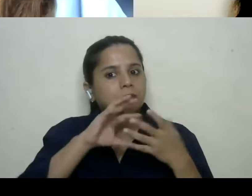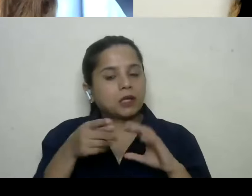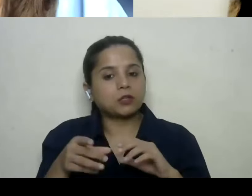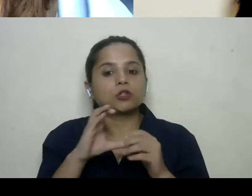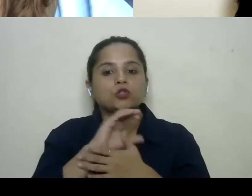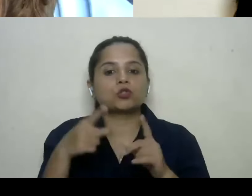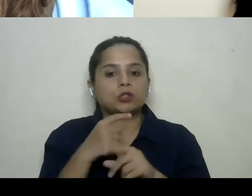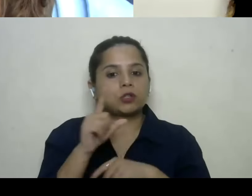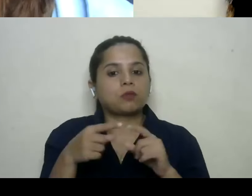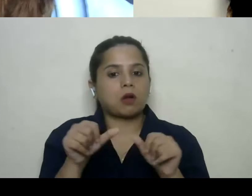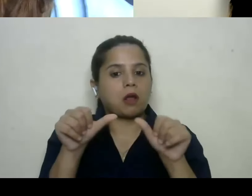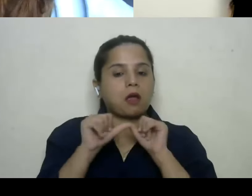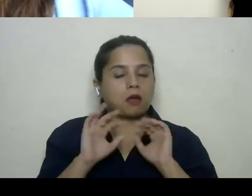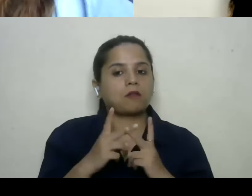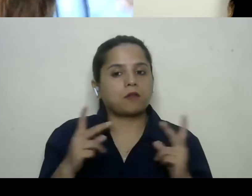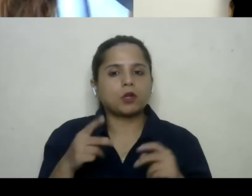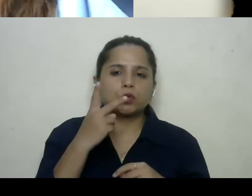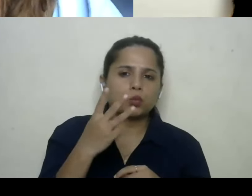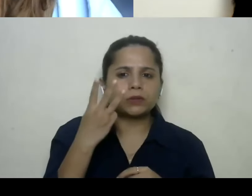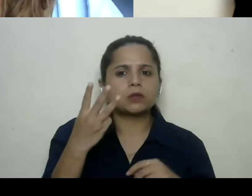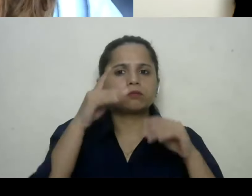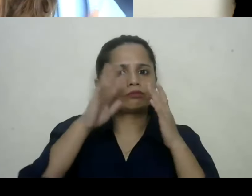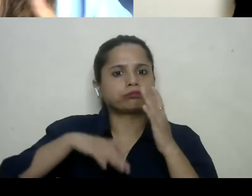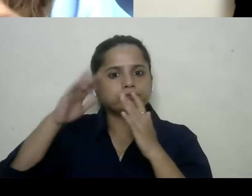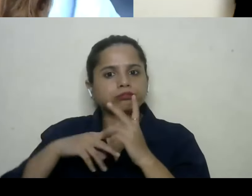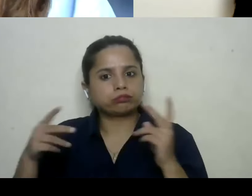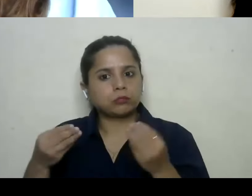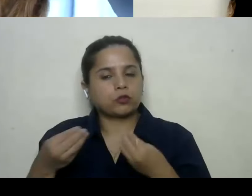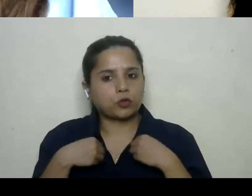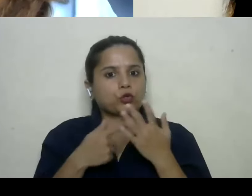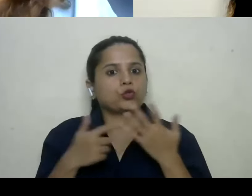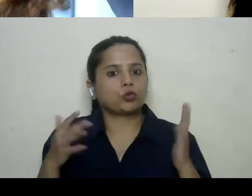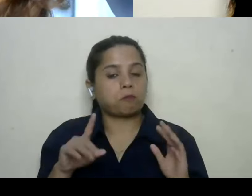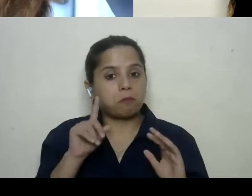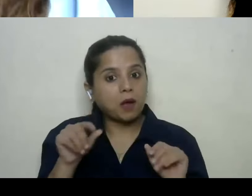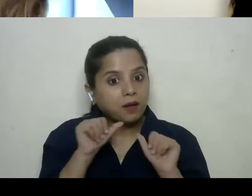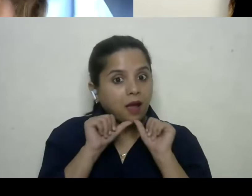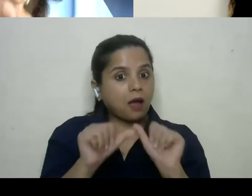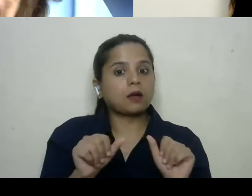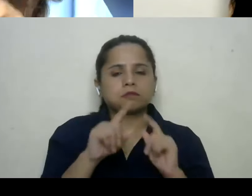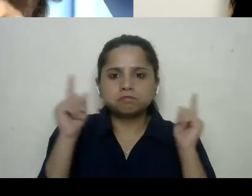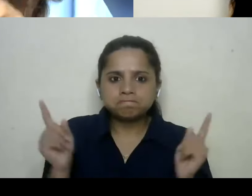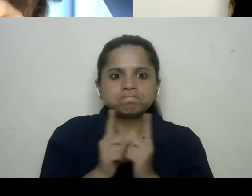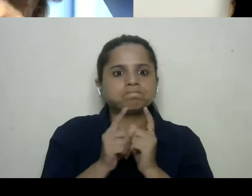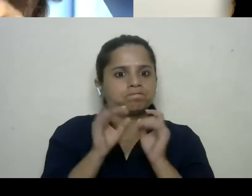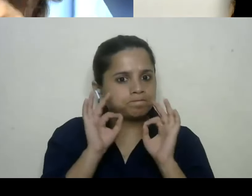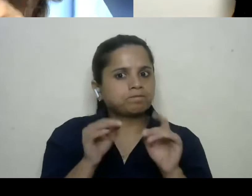me an answer in 2-3 pages. It has given me the resources, but to answer it briefly, precisely in